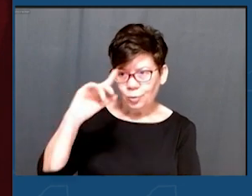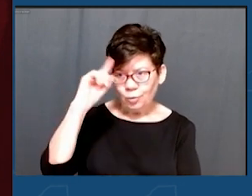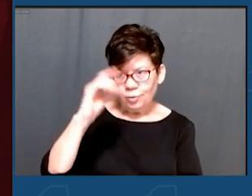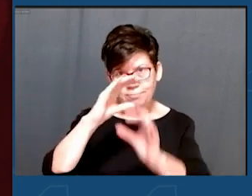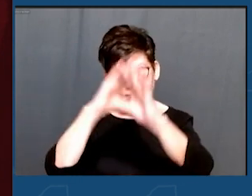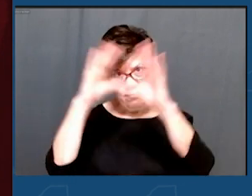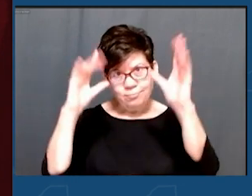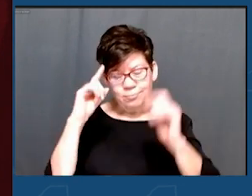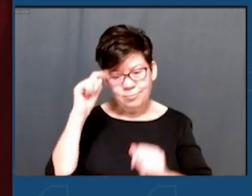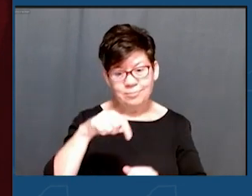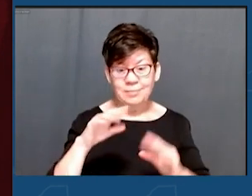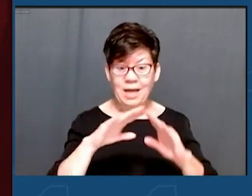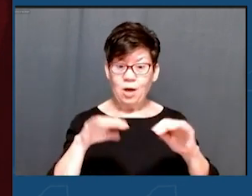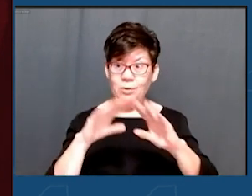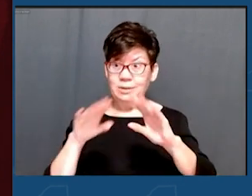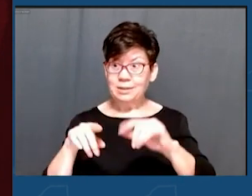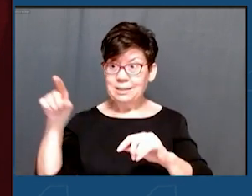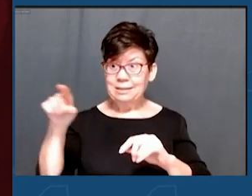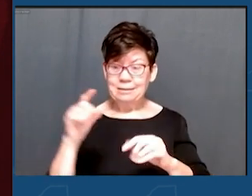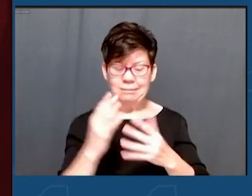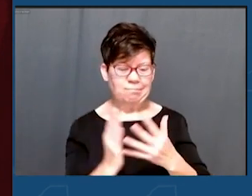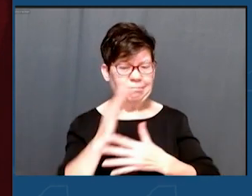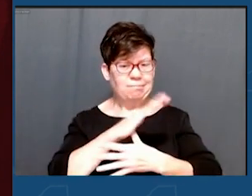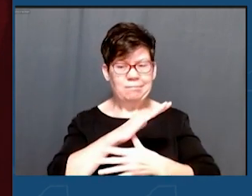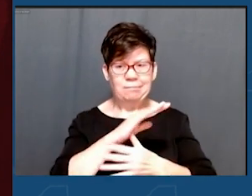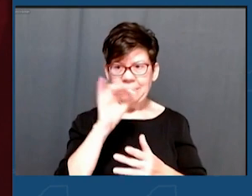and invite Chiquita Diarbo to come up and say a few words.